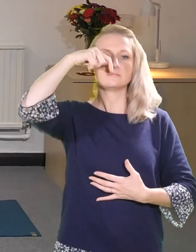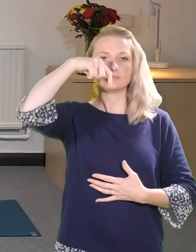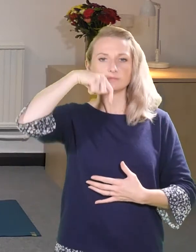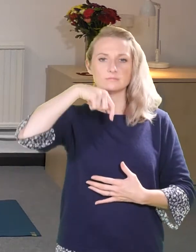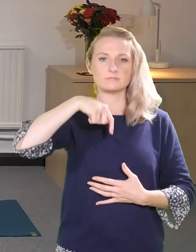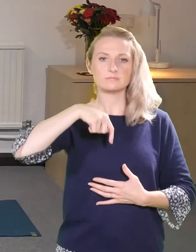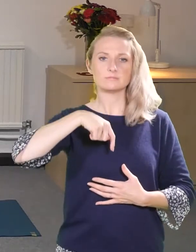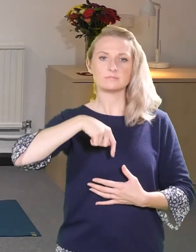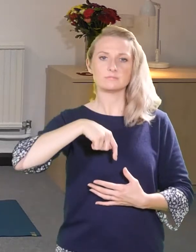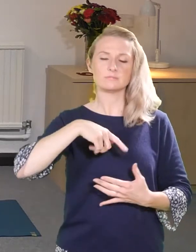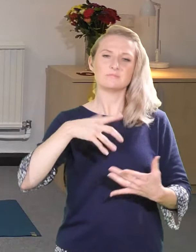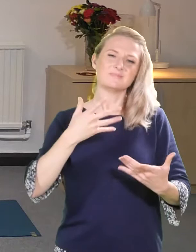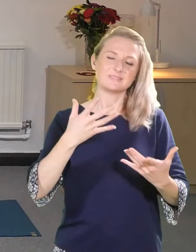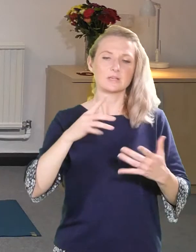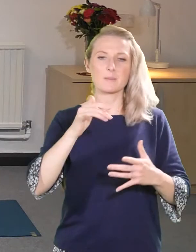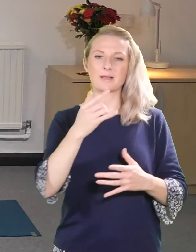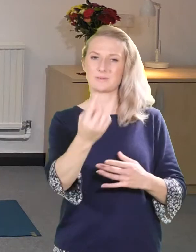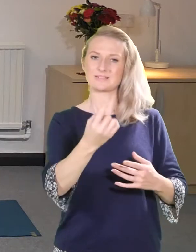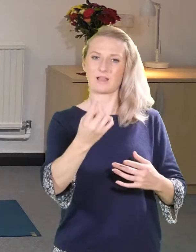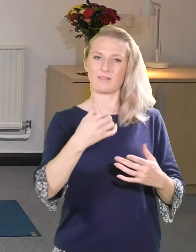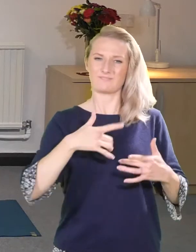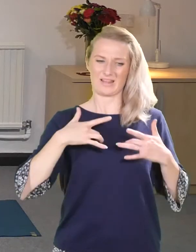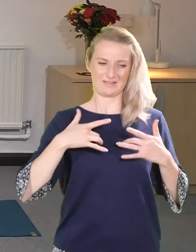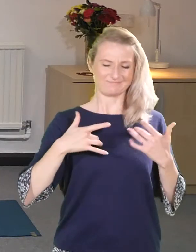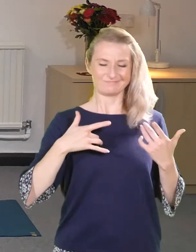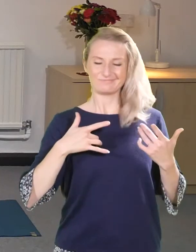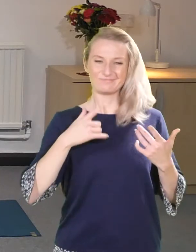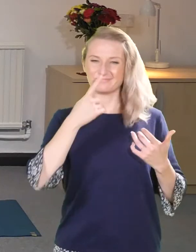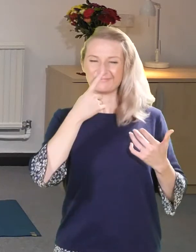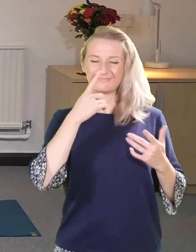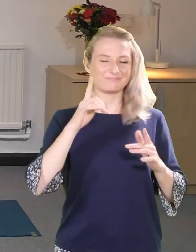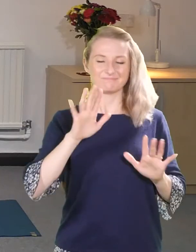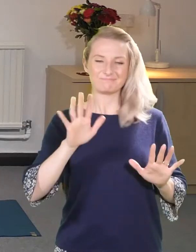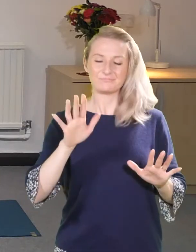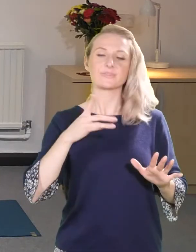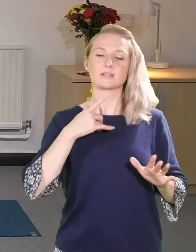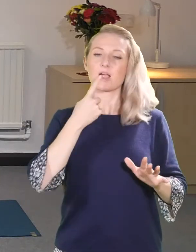if you normally breathe through your mouth, then feel free to do that instead.